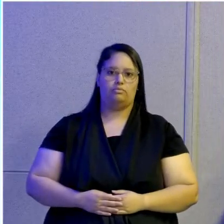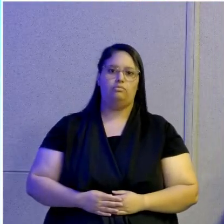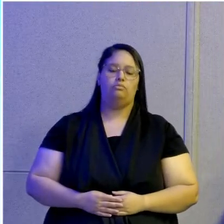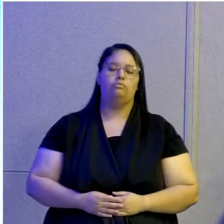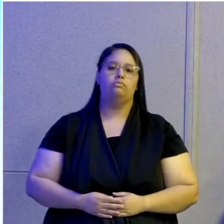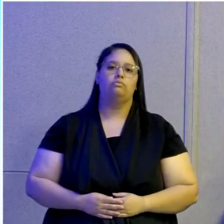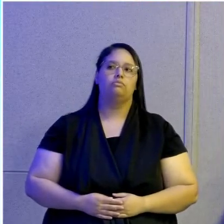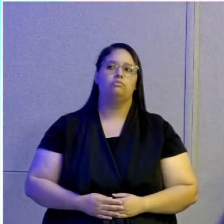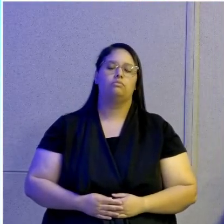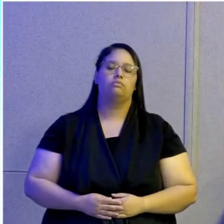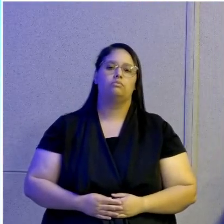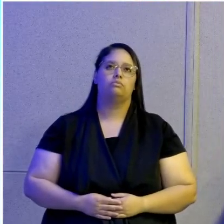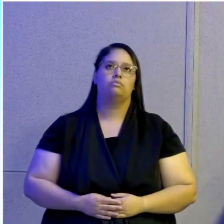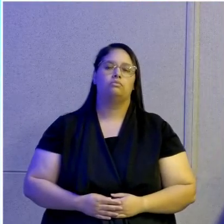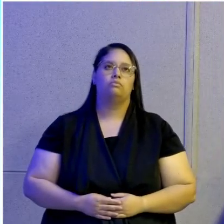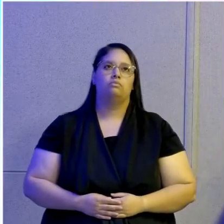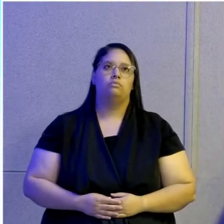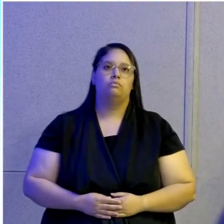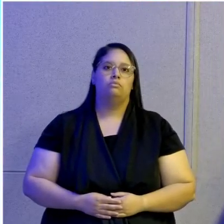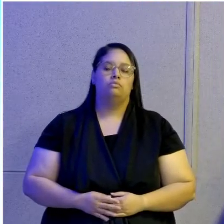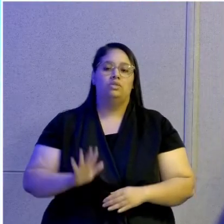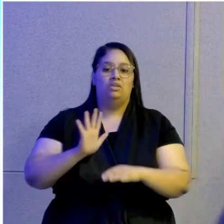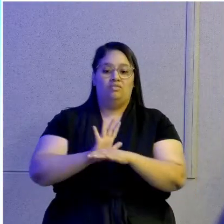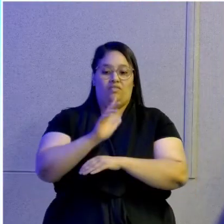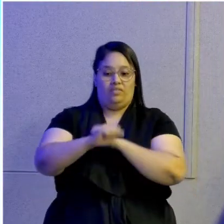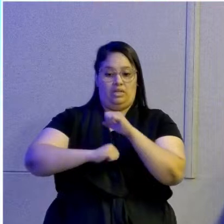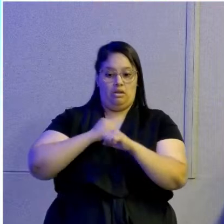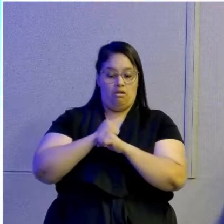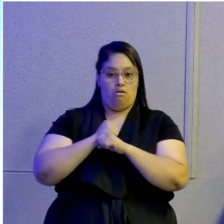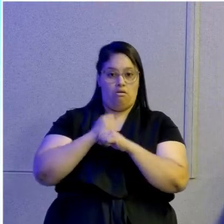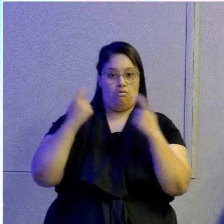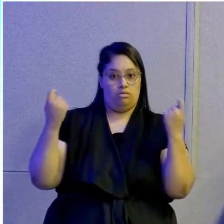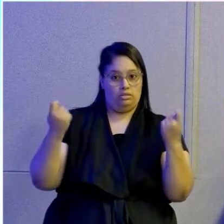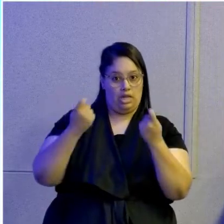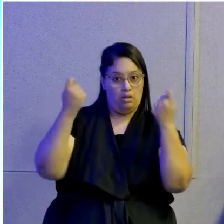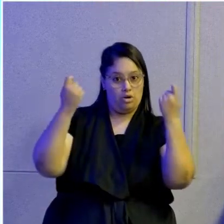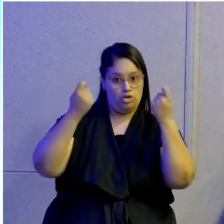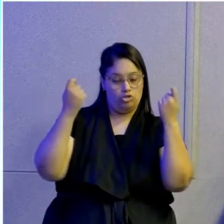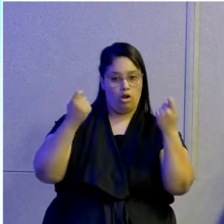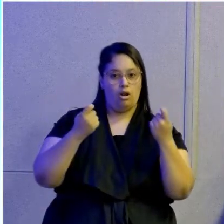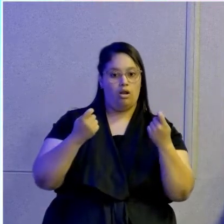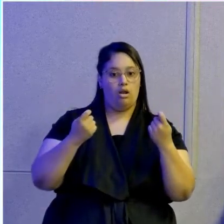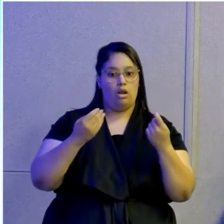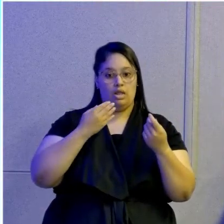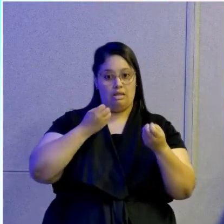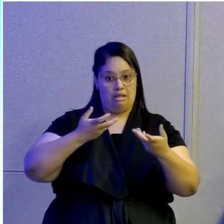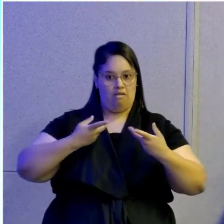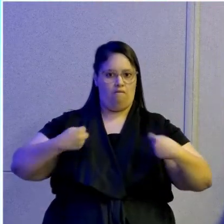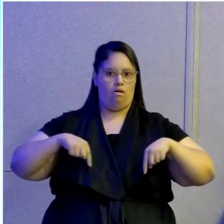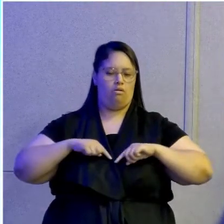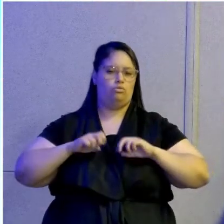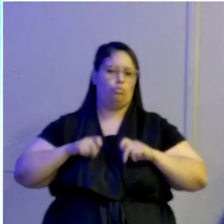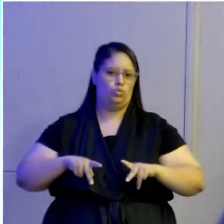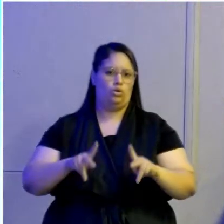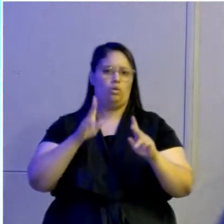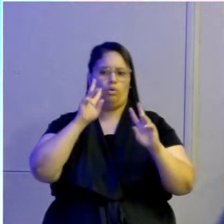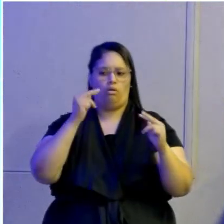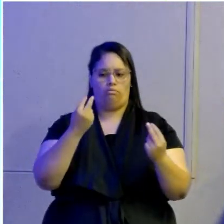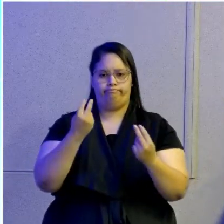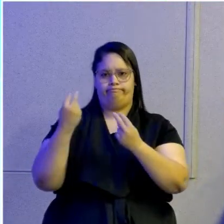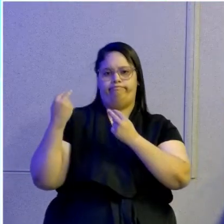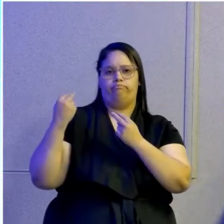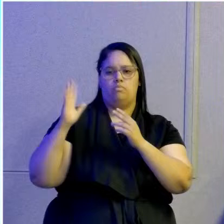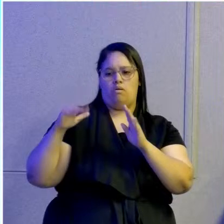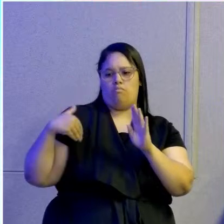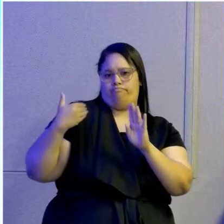The celebration of the 15-year milestone presents an opportunity to reflect on the past